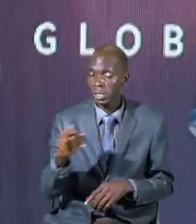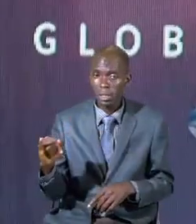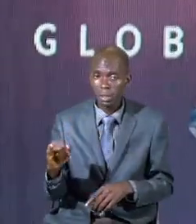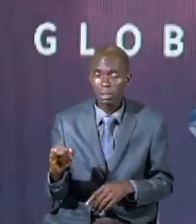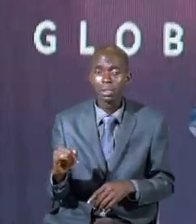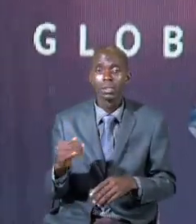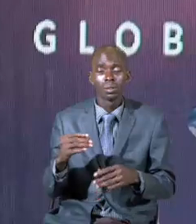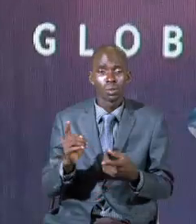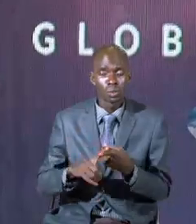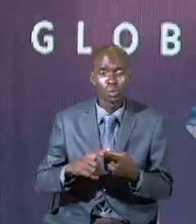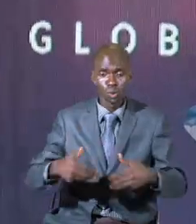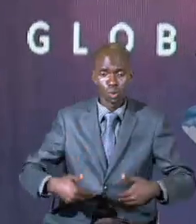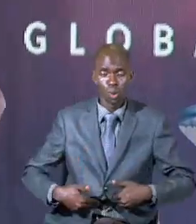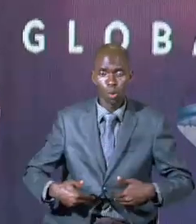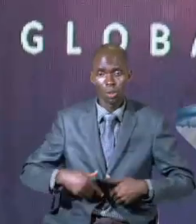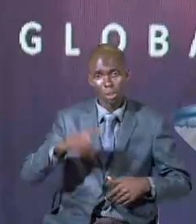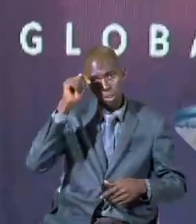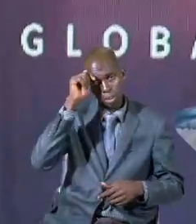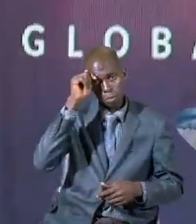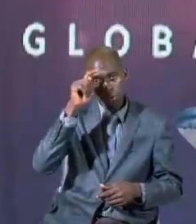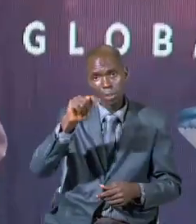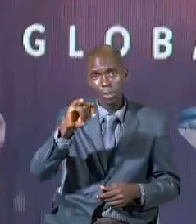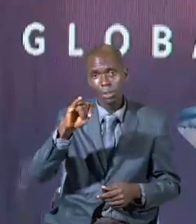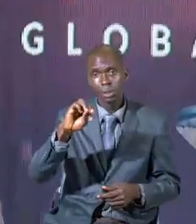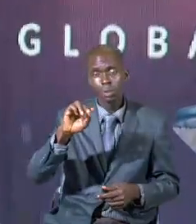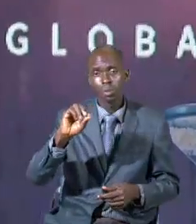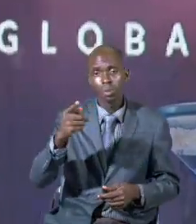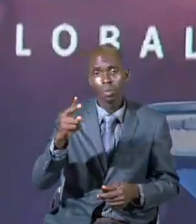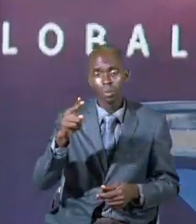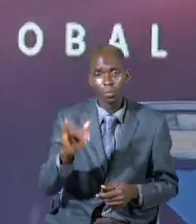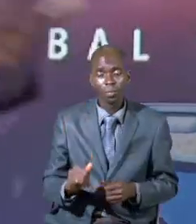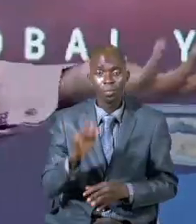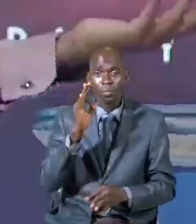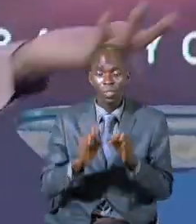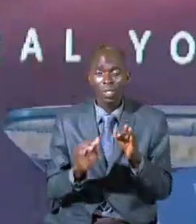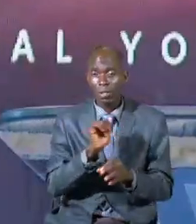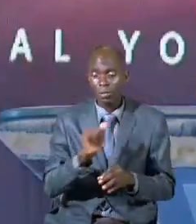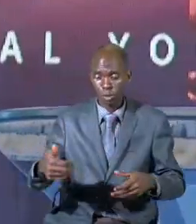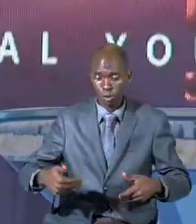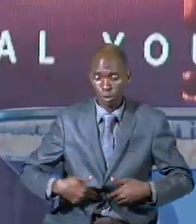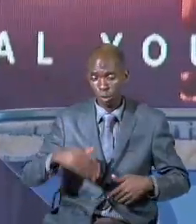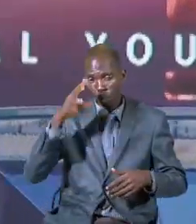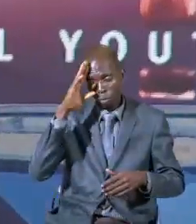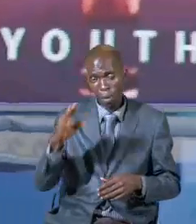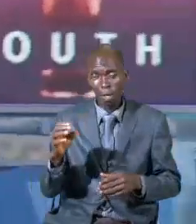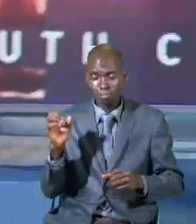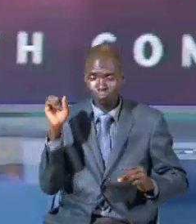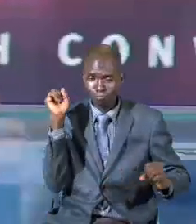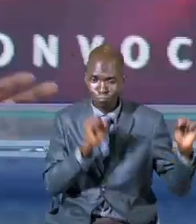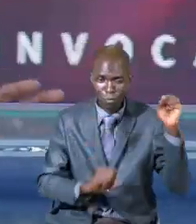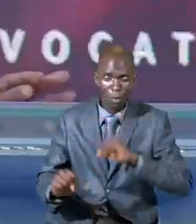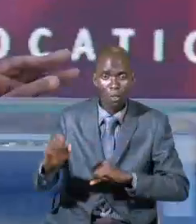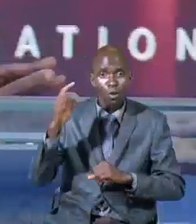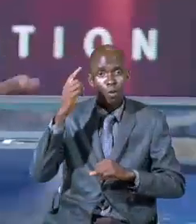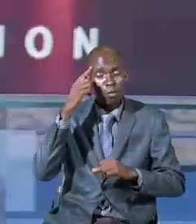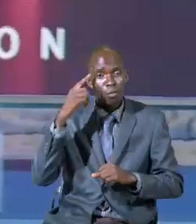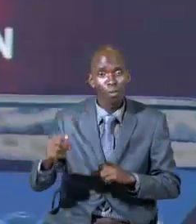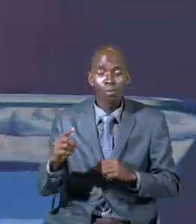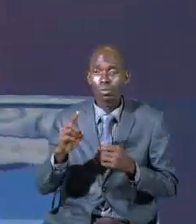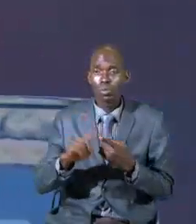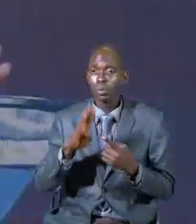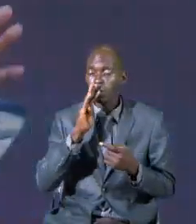man therefore strive for masteries in the plural, yet you see not crowned except